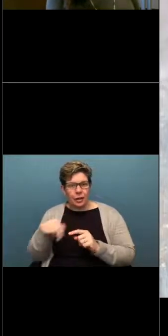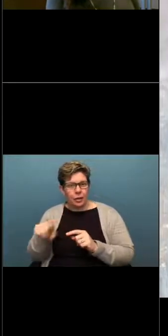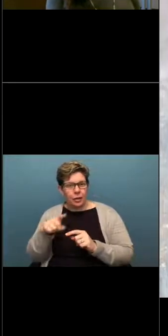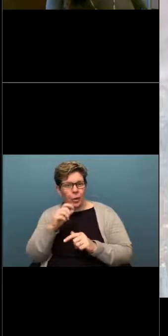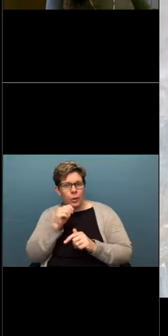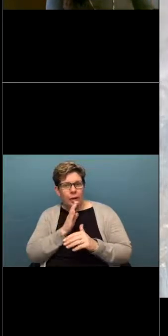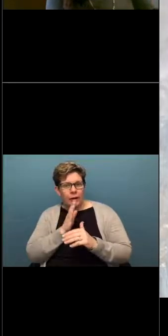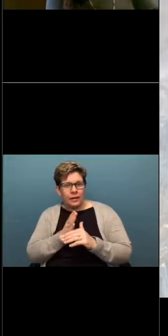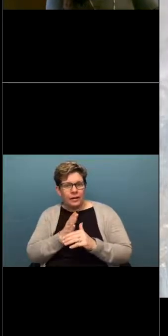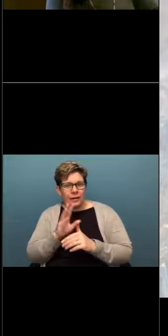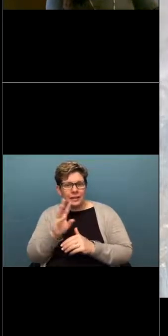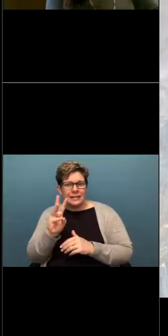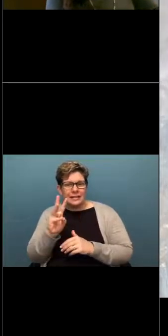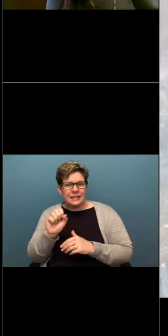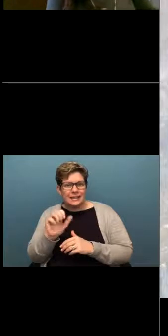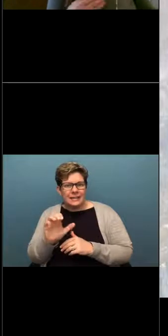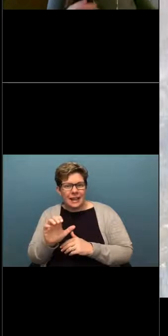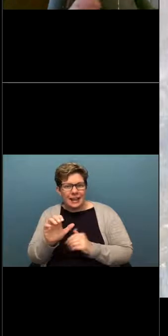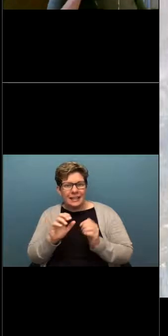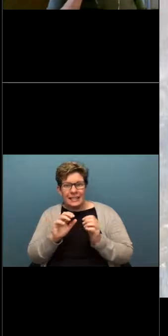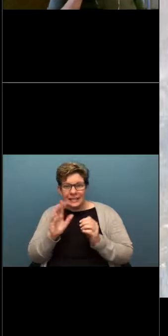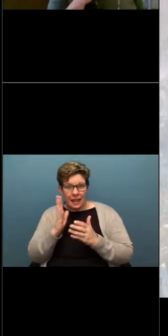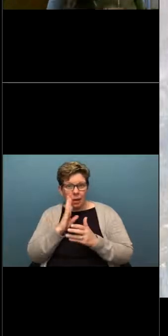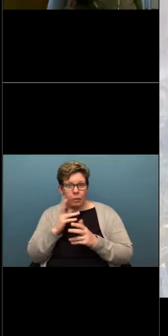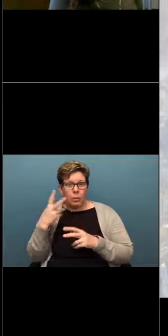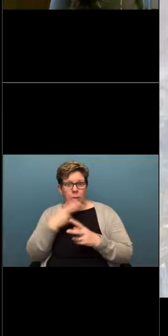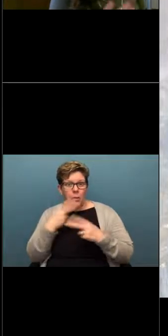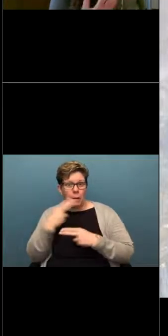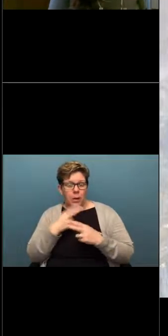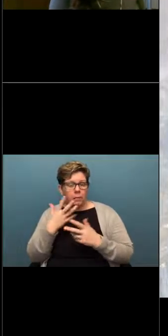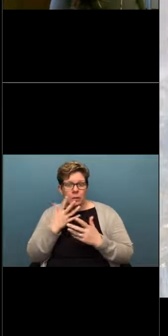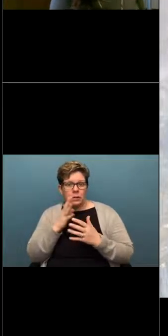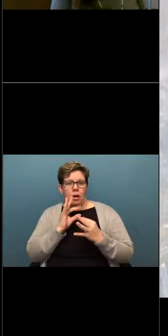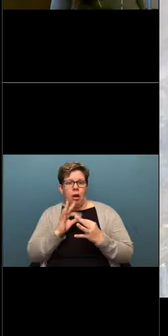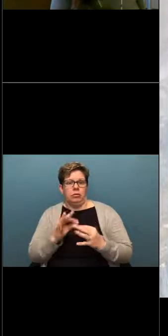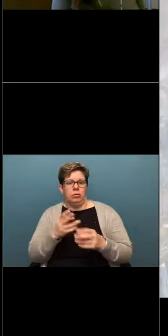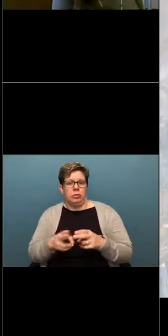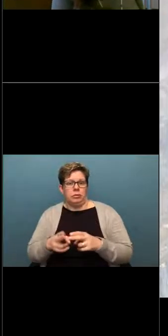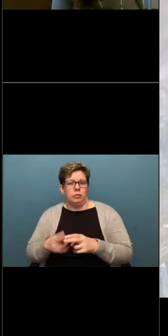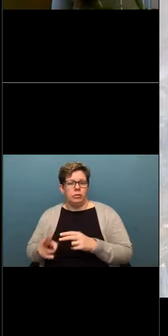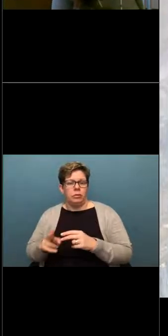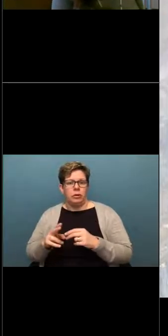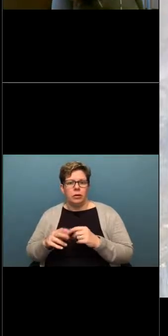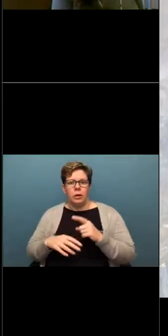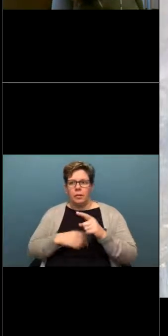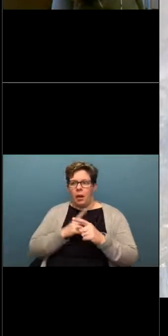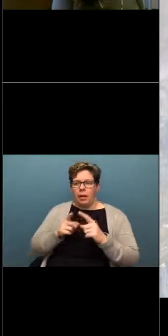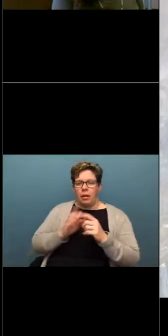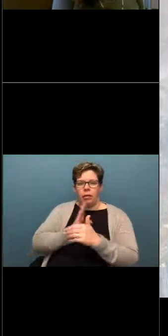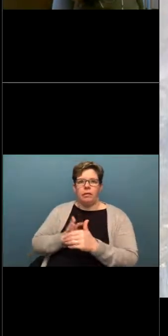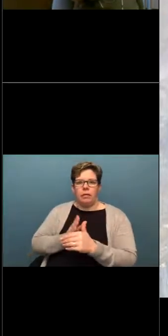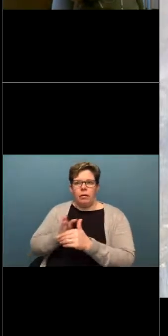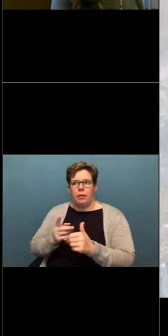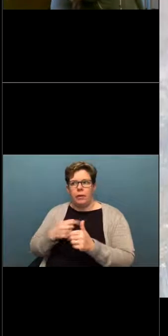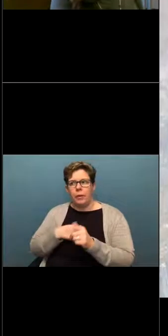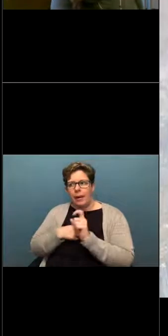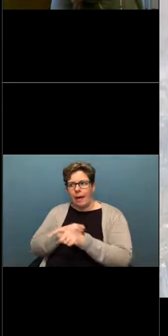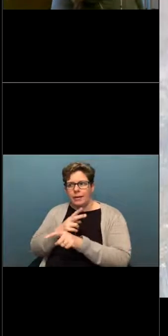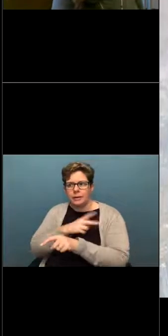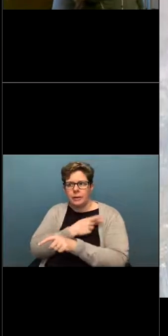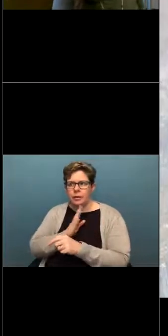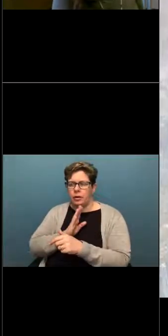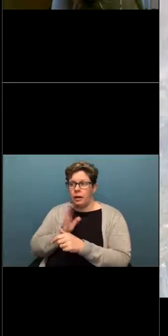talking within 6 seconds. So we tend to jump in really quickly, even when a patient is trying to say something to us and we miss parts